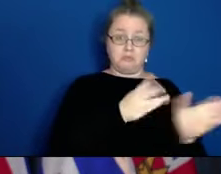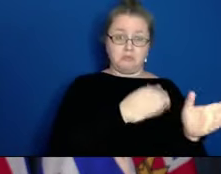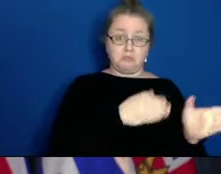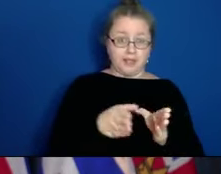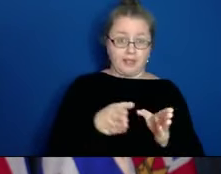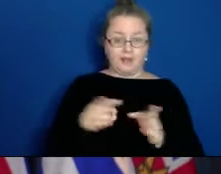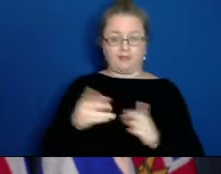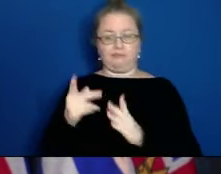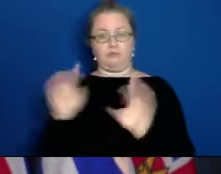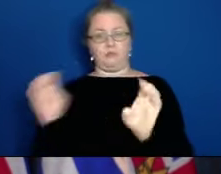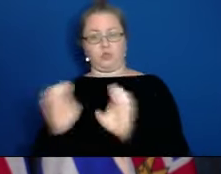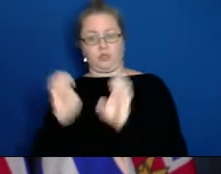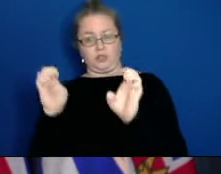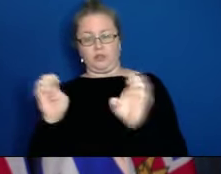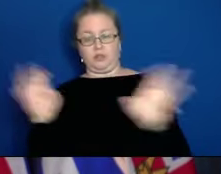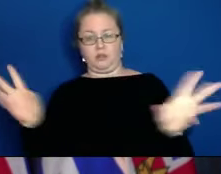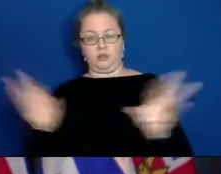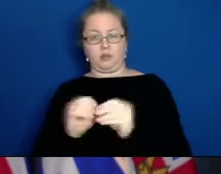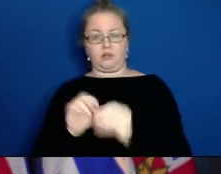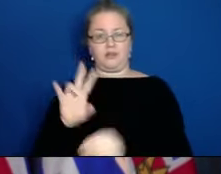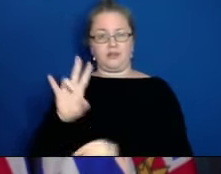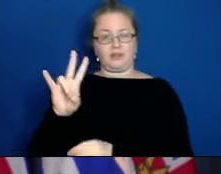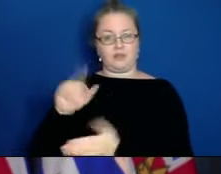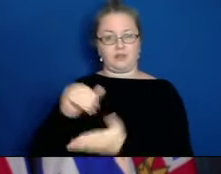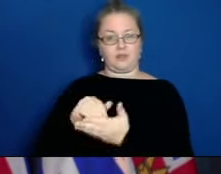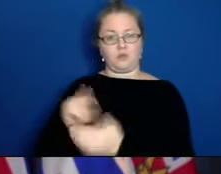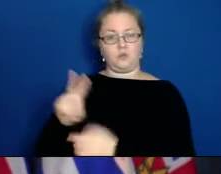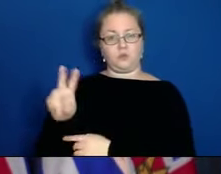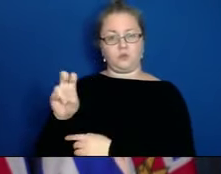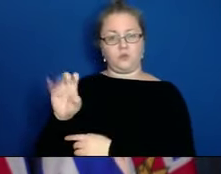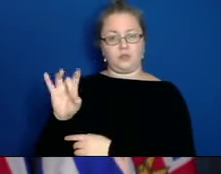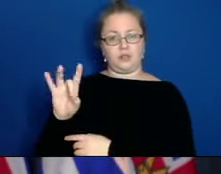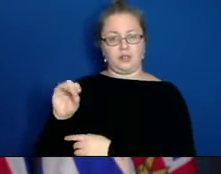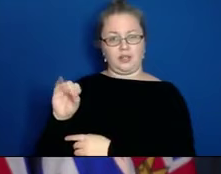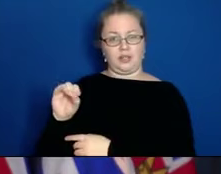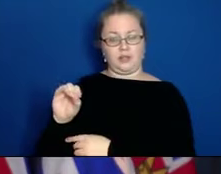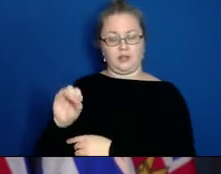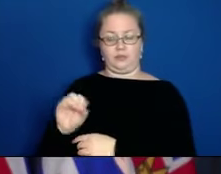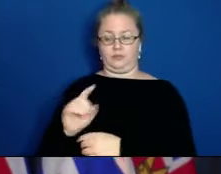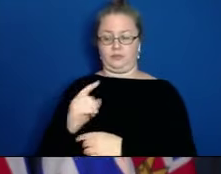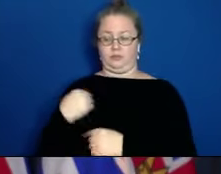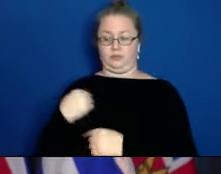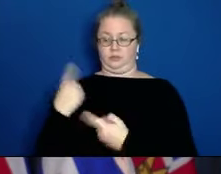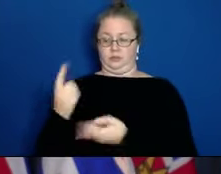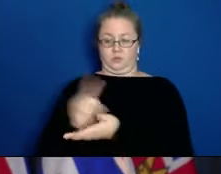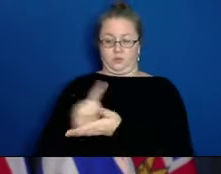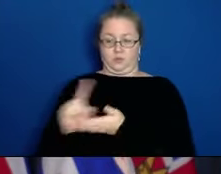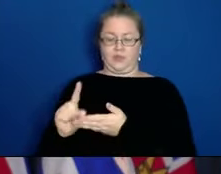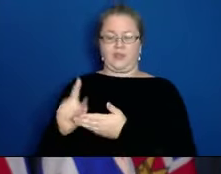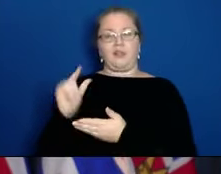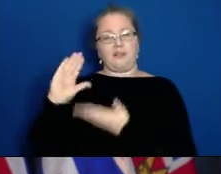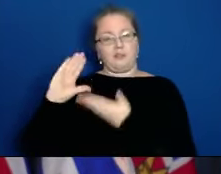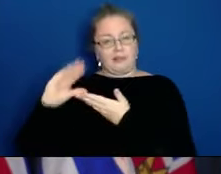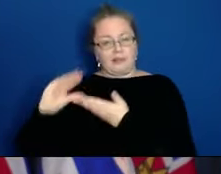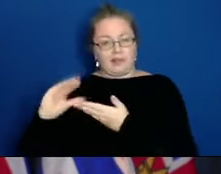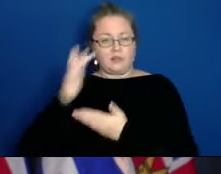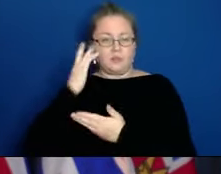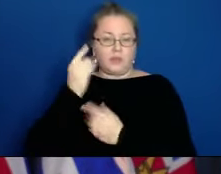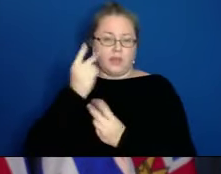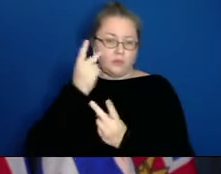surgery. That number was 7,280. This past week, the 9th to the 15th, the number is less because of Remembrance Day.